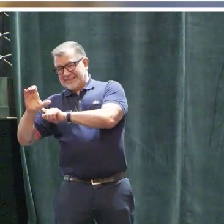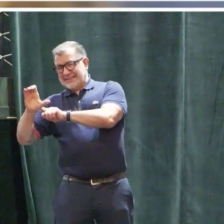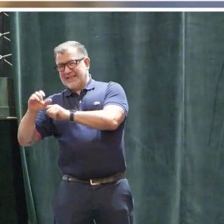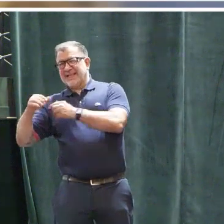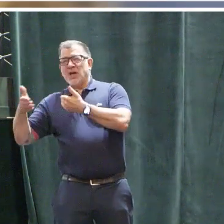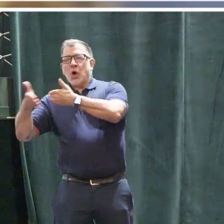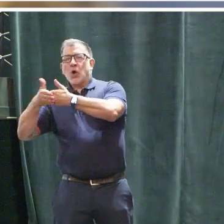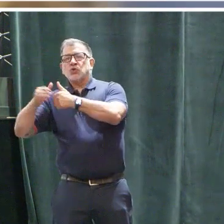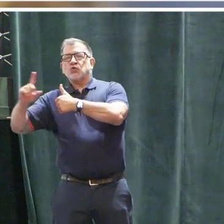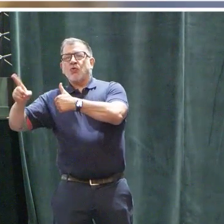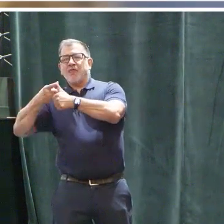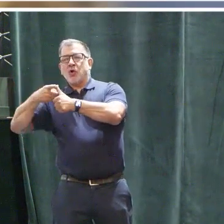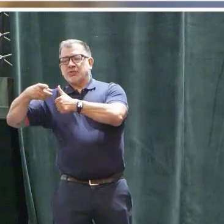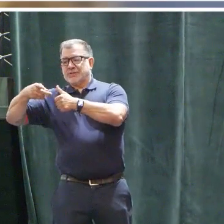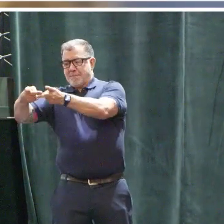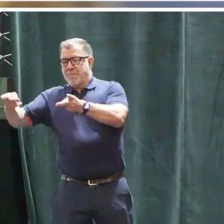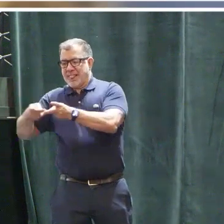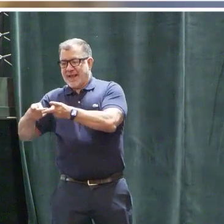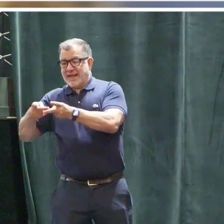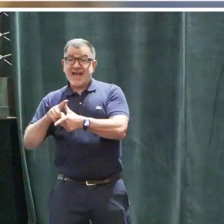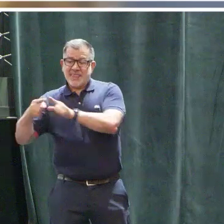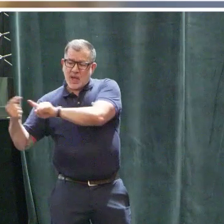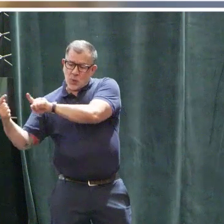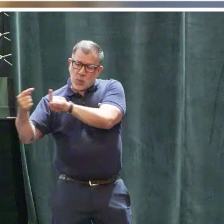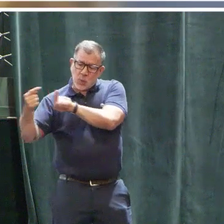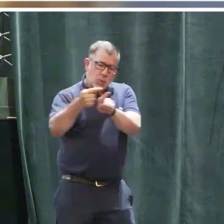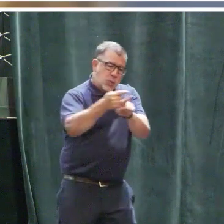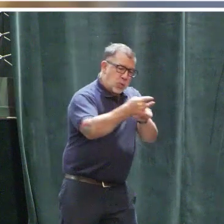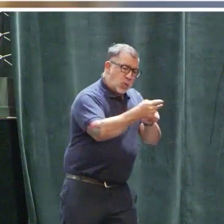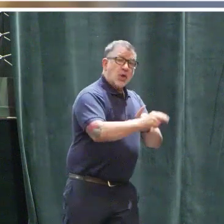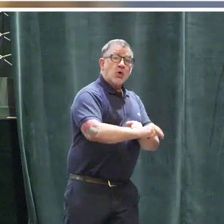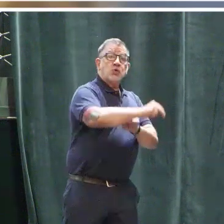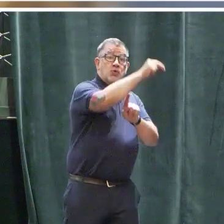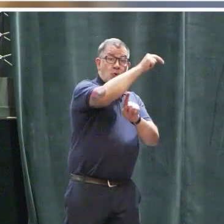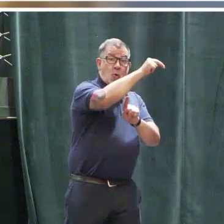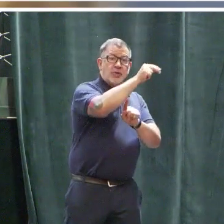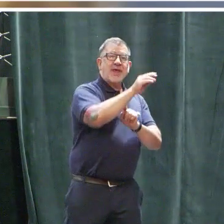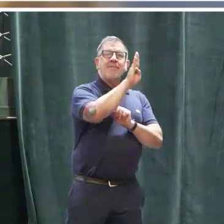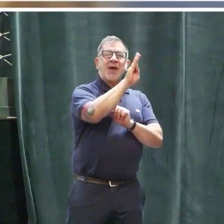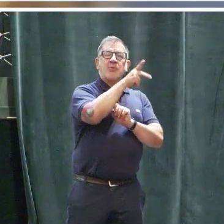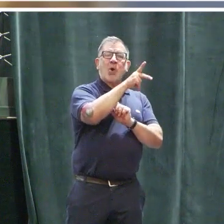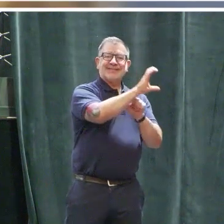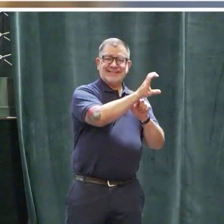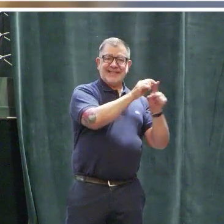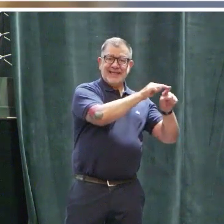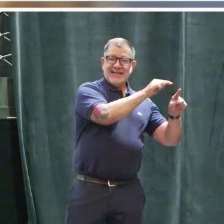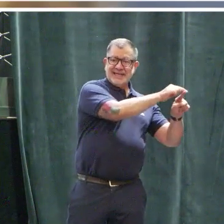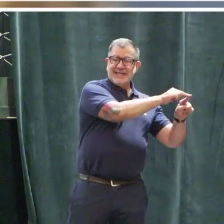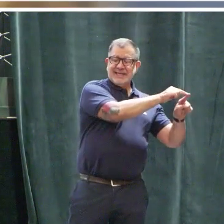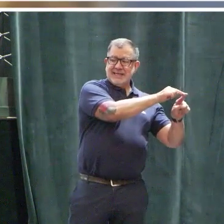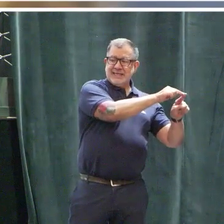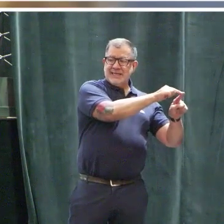Place. And then proceeds northward along the waterside edge of Battery Park City,